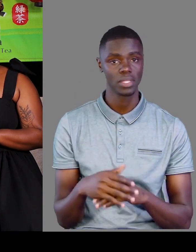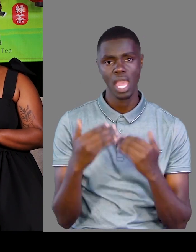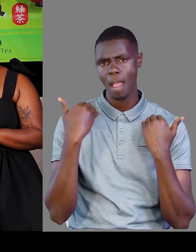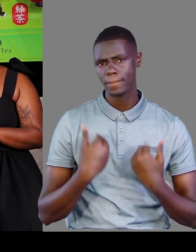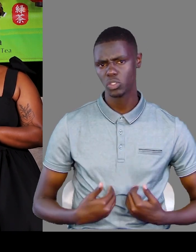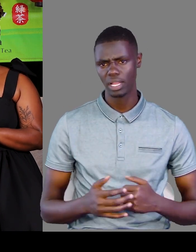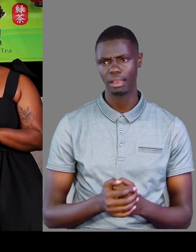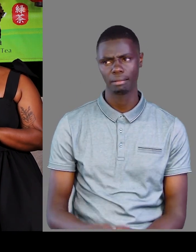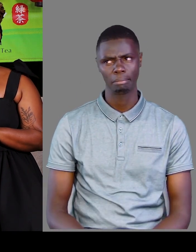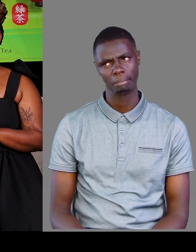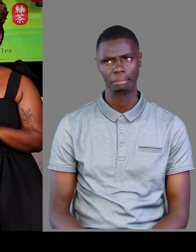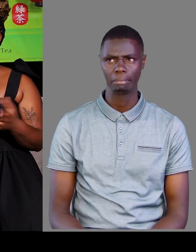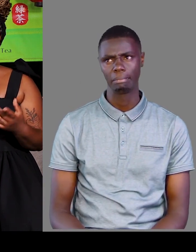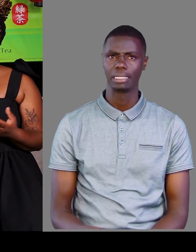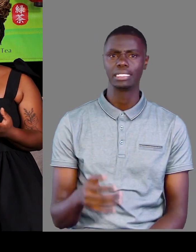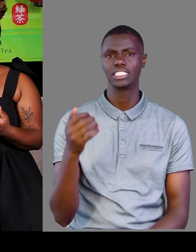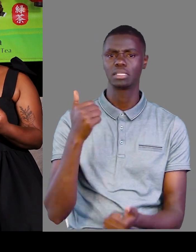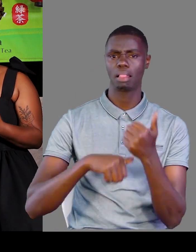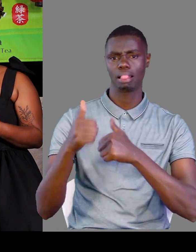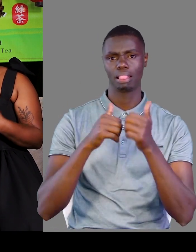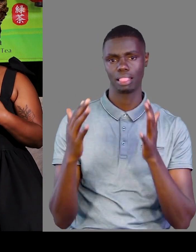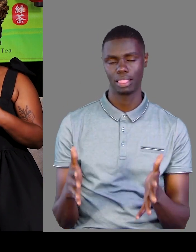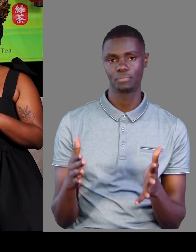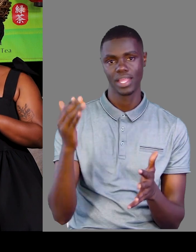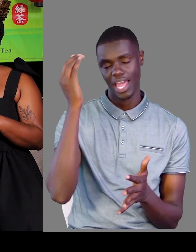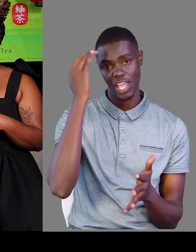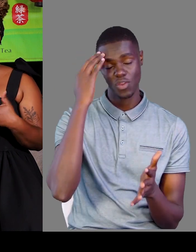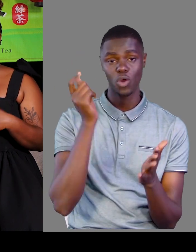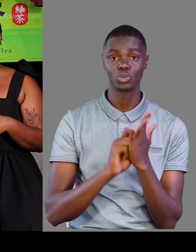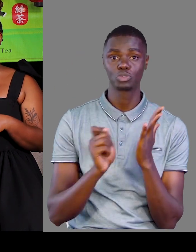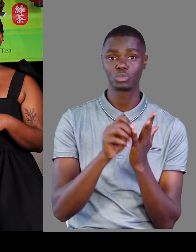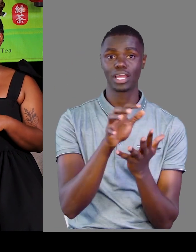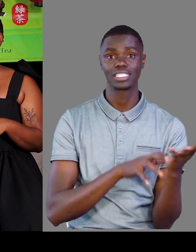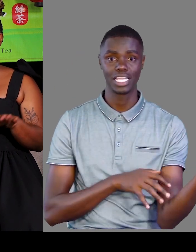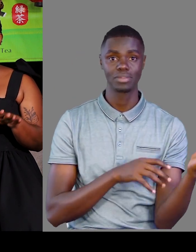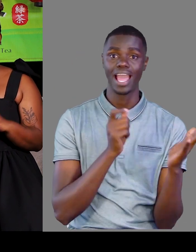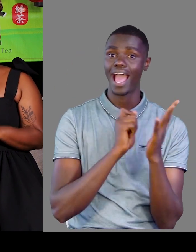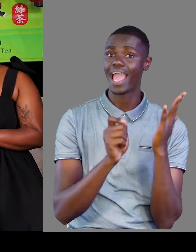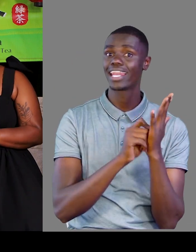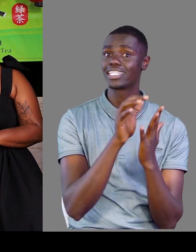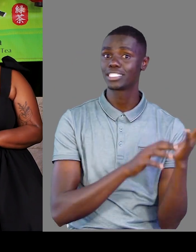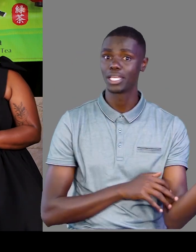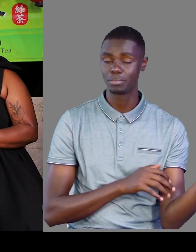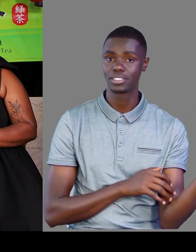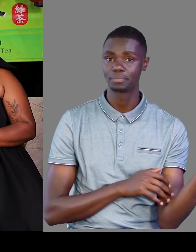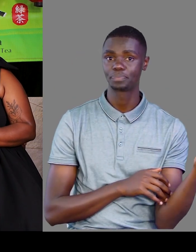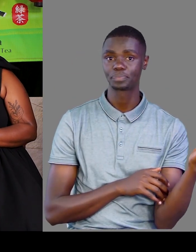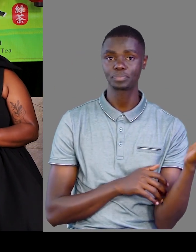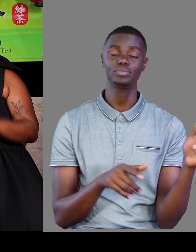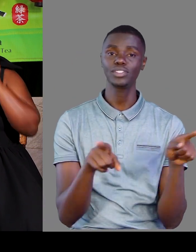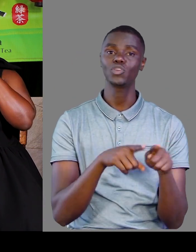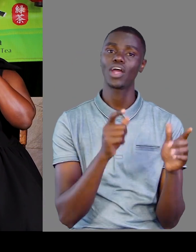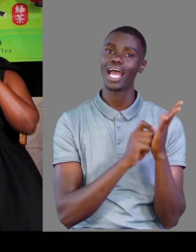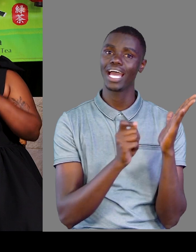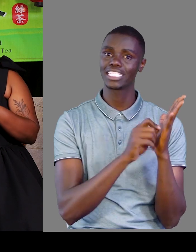me, other than being an actress, nilijua kuandika script. So naandika script writer. So mwandike hapo chini, she's